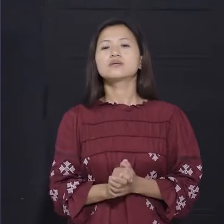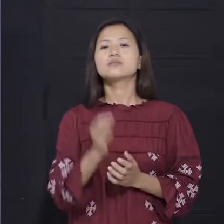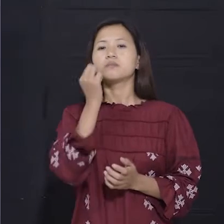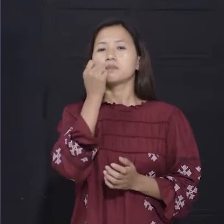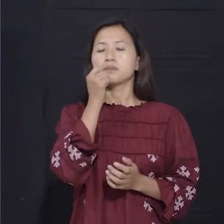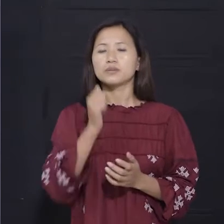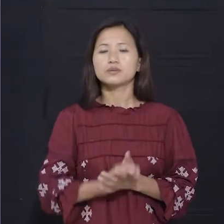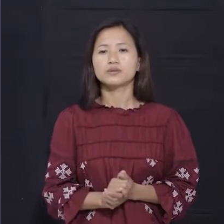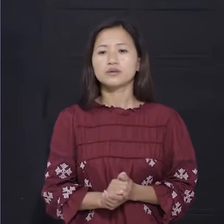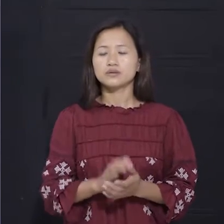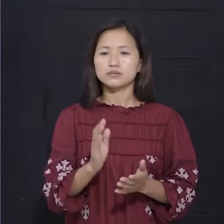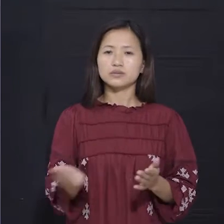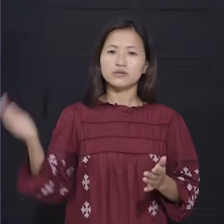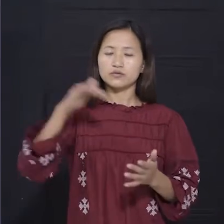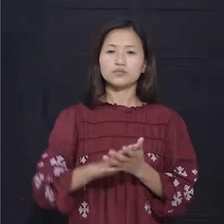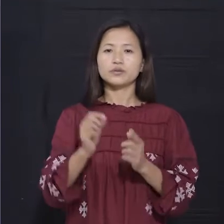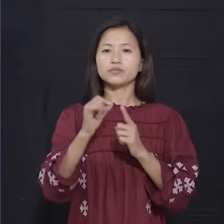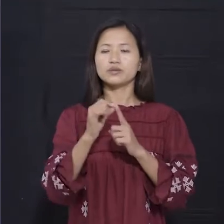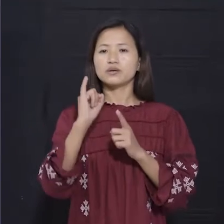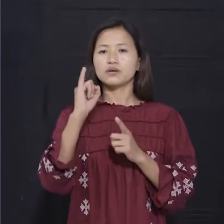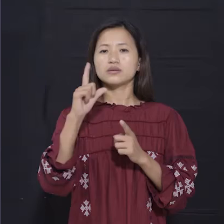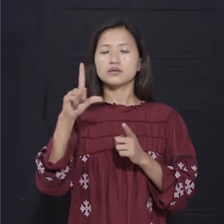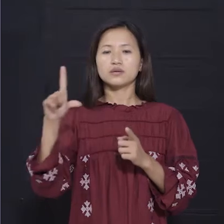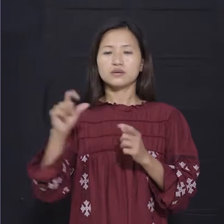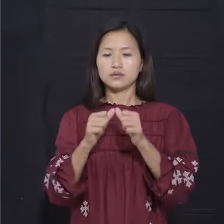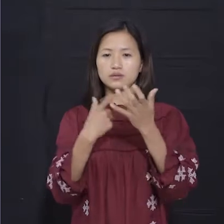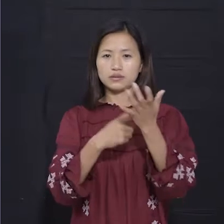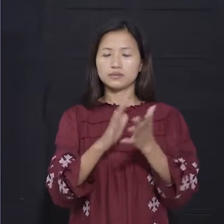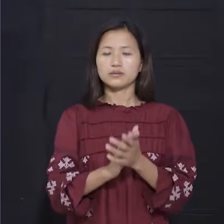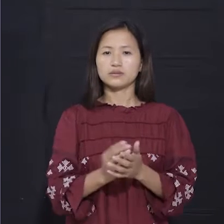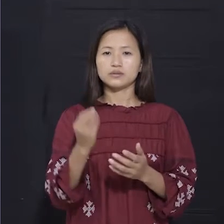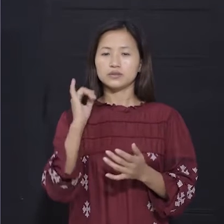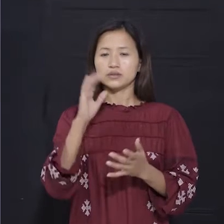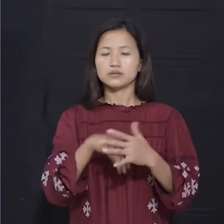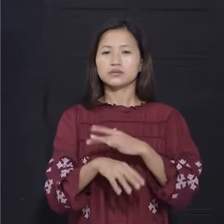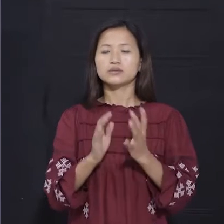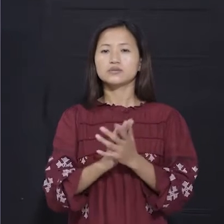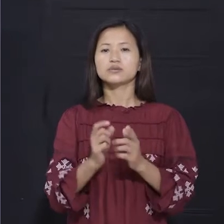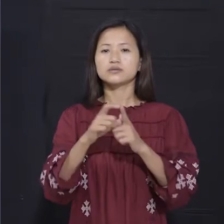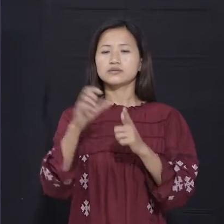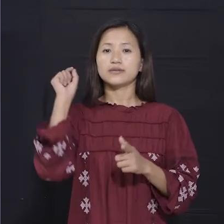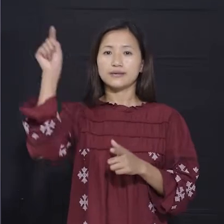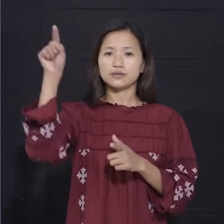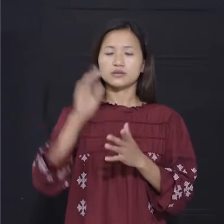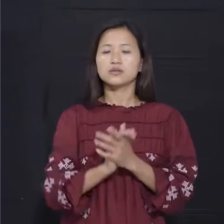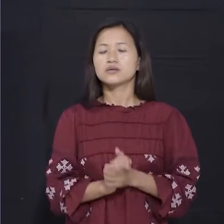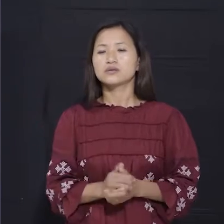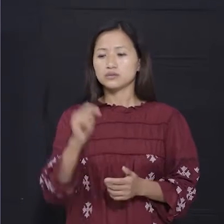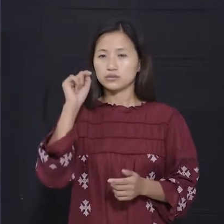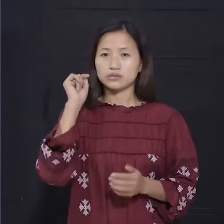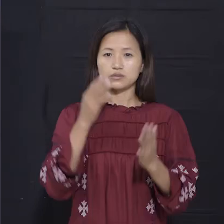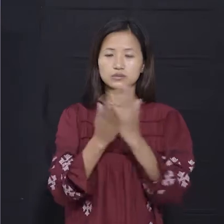the pillar, that is the Allahabad pillar inscription, which is in Mehrauli, Delhi. Through this